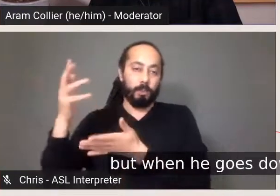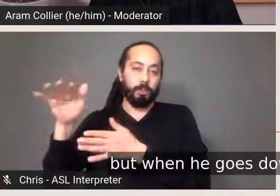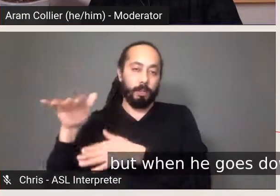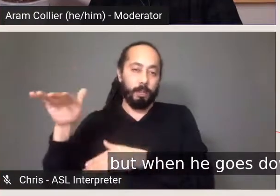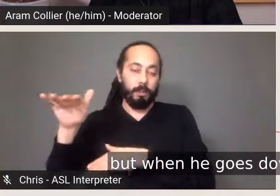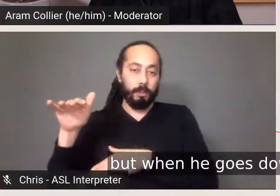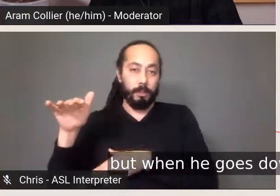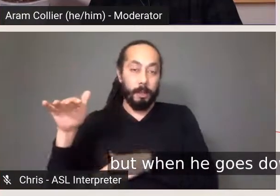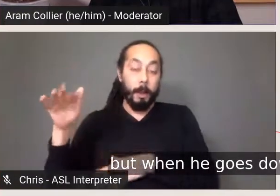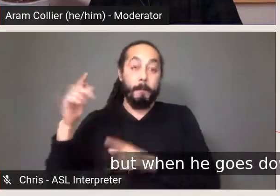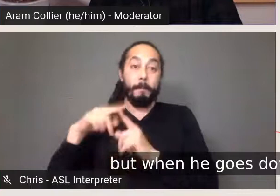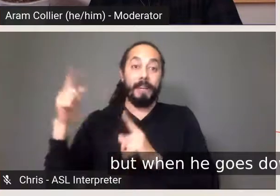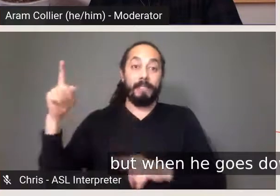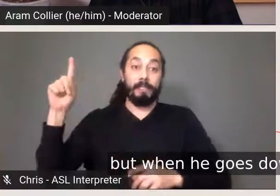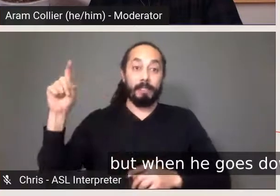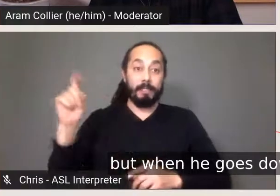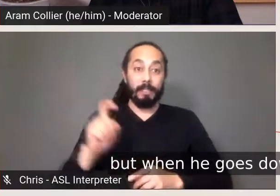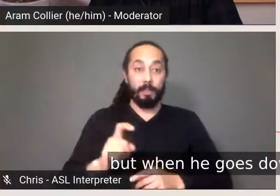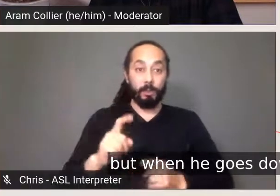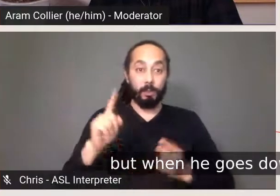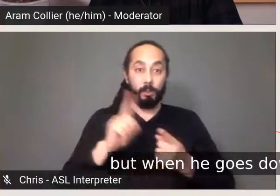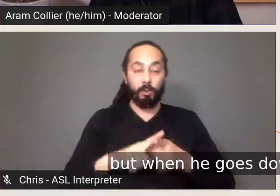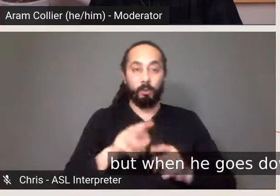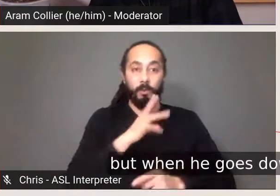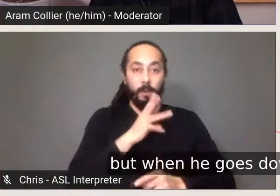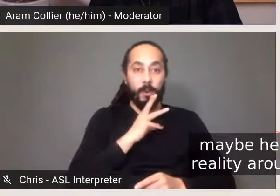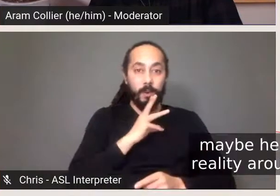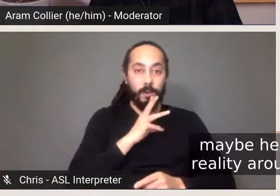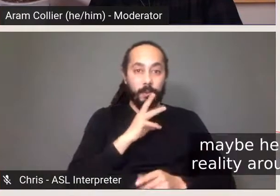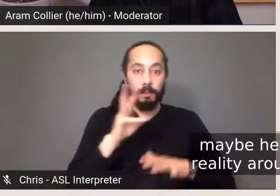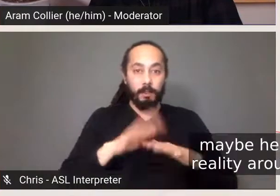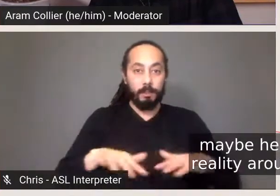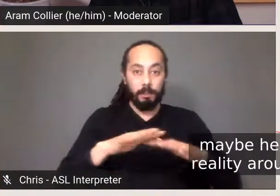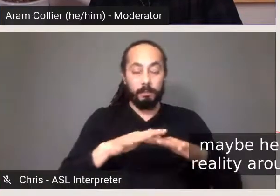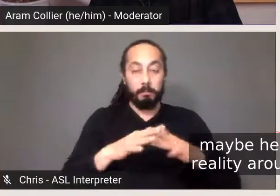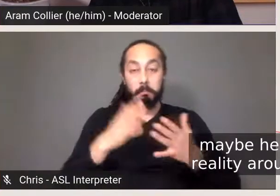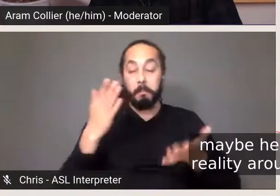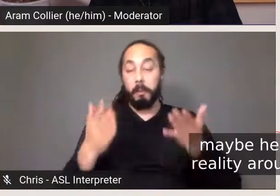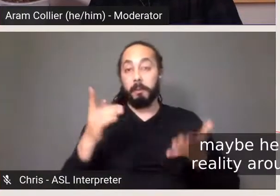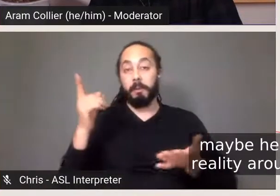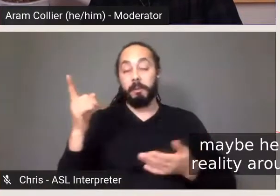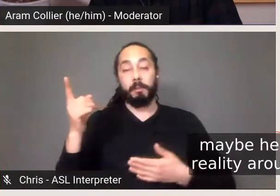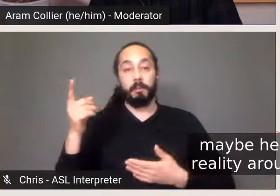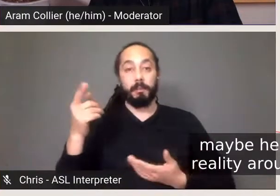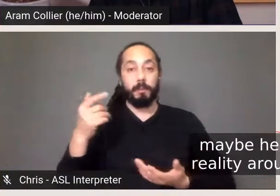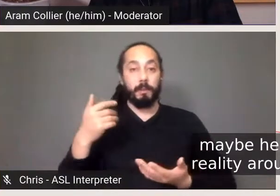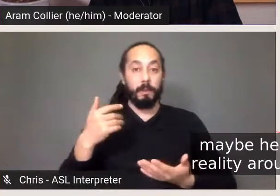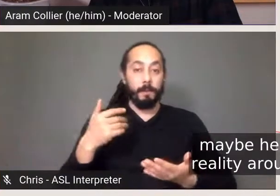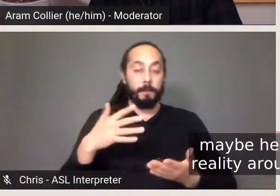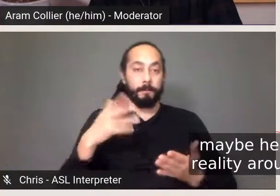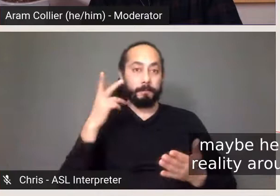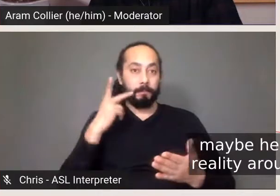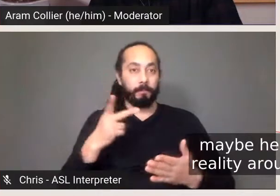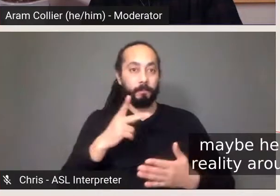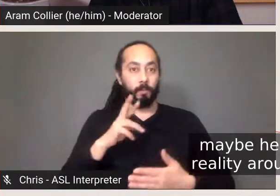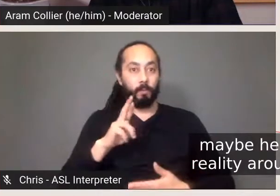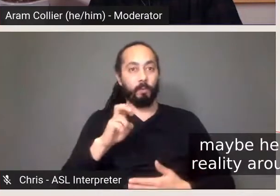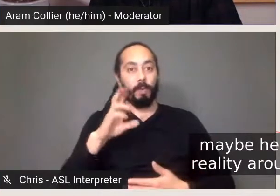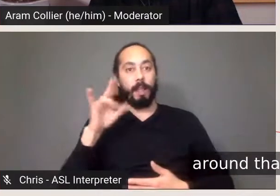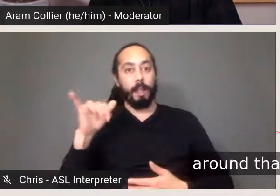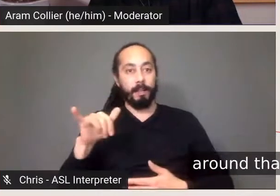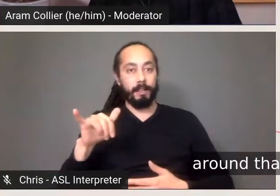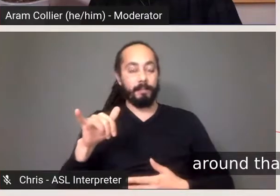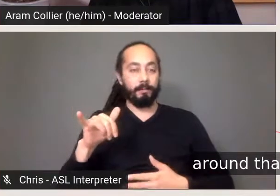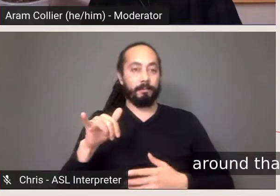when he goes down to the ocean area, maybe he faces the reality around